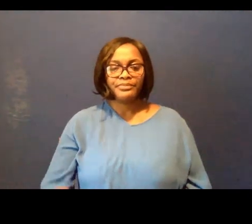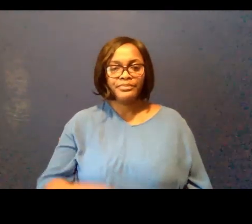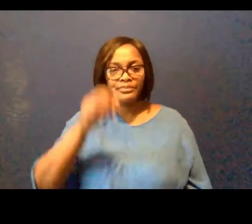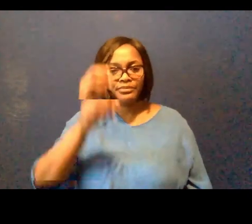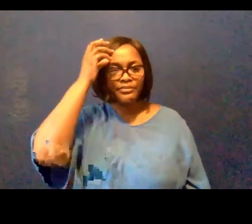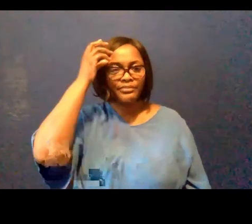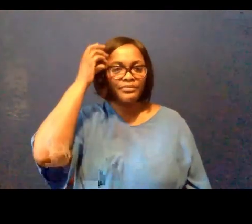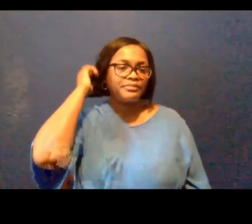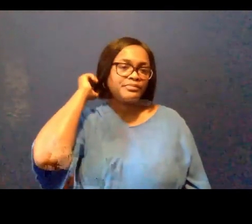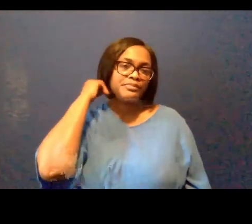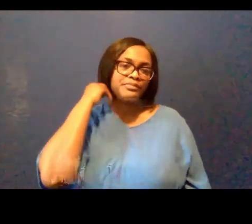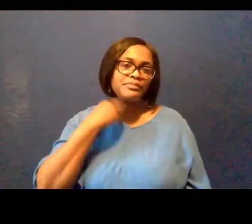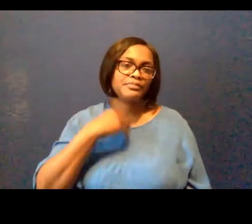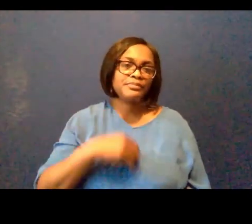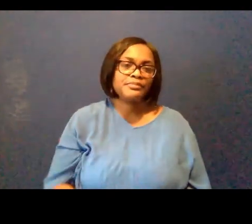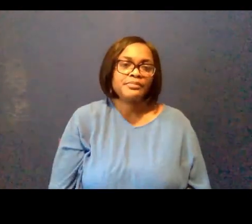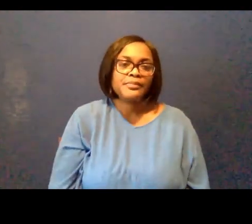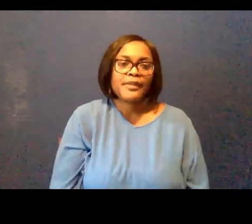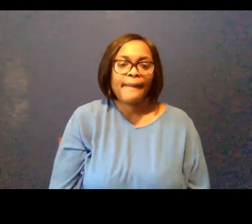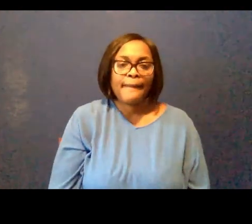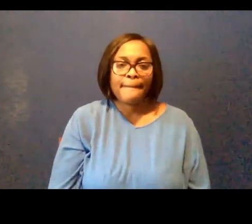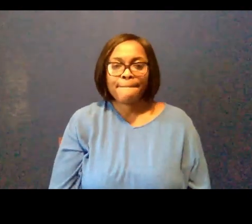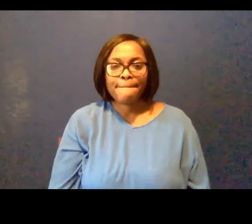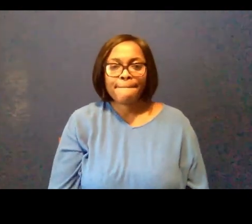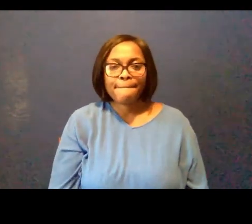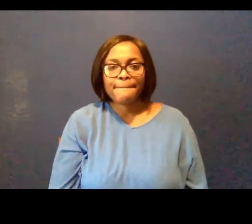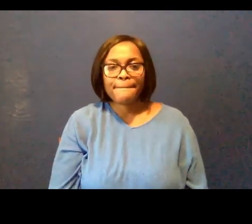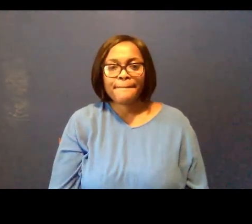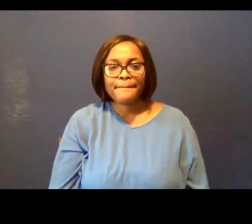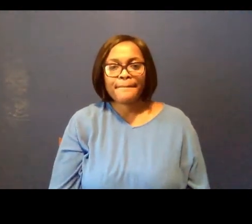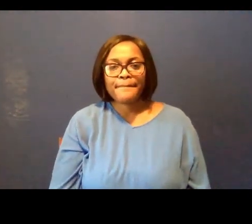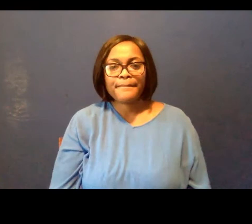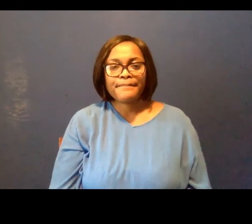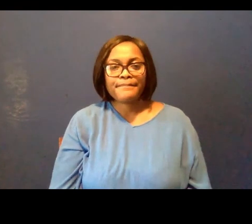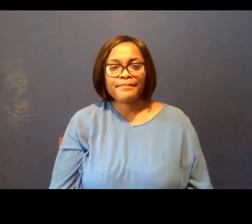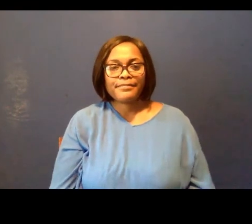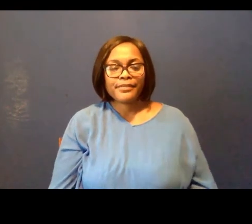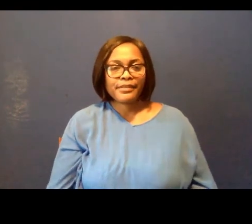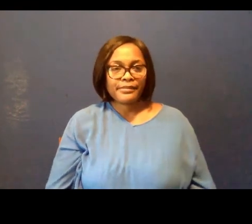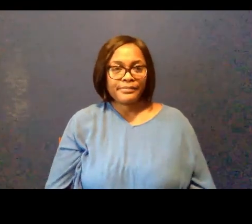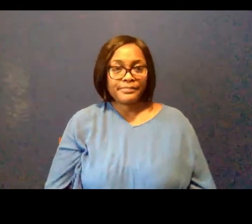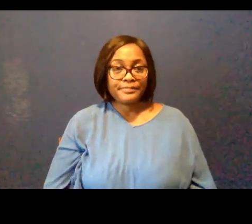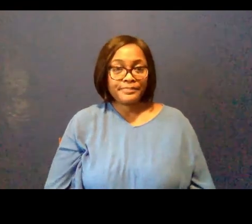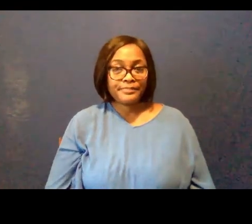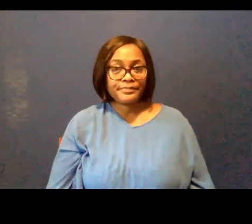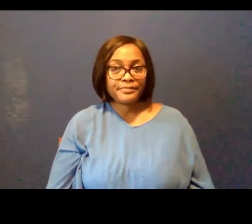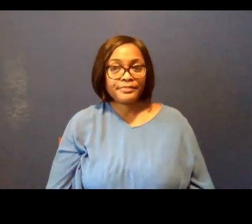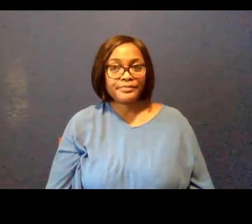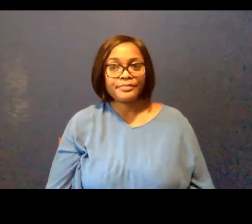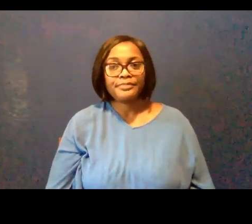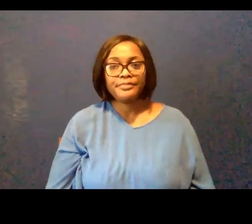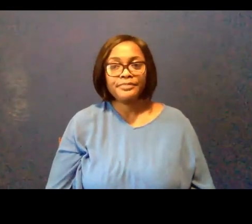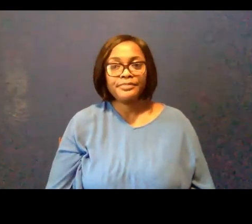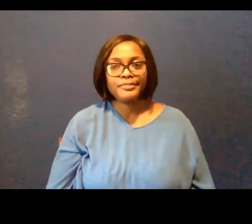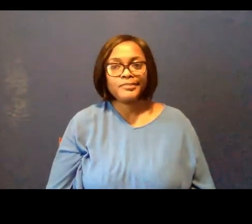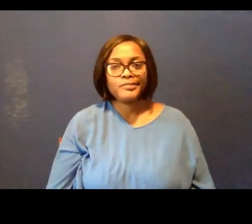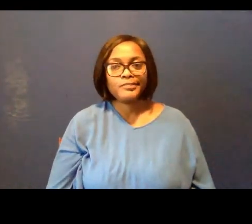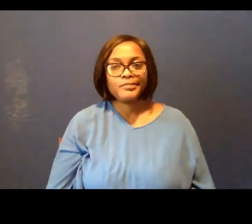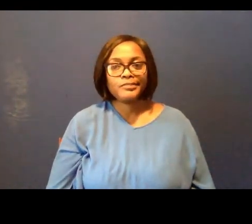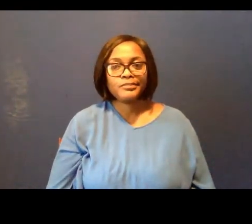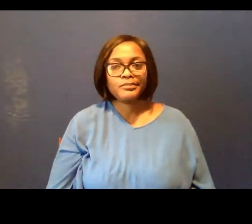inclusive environment for all people that's disabled, especially